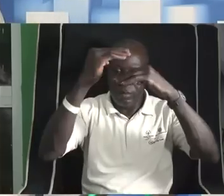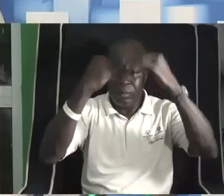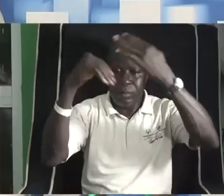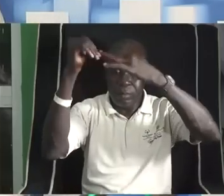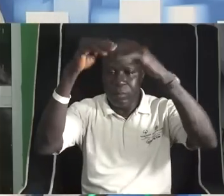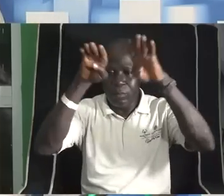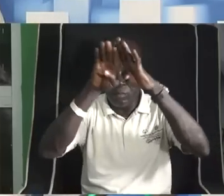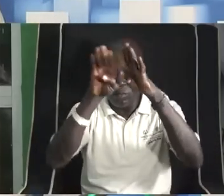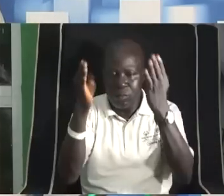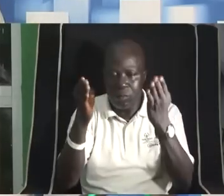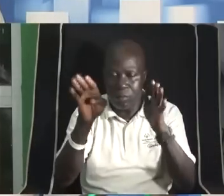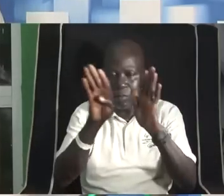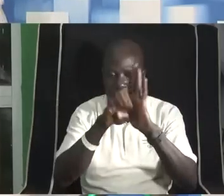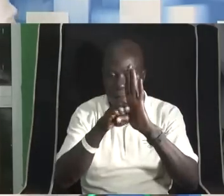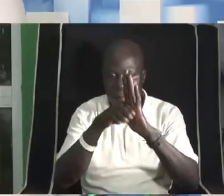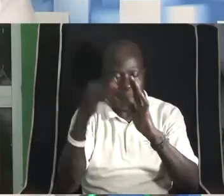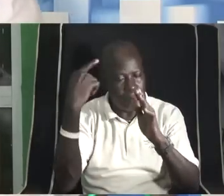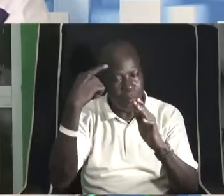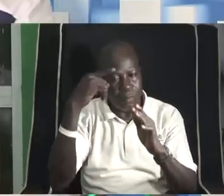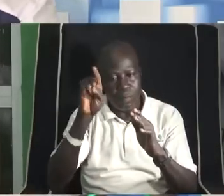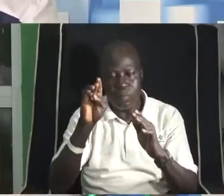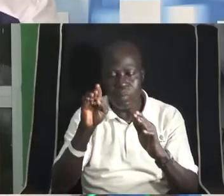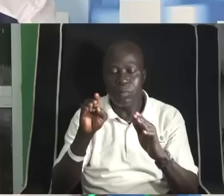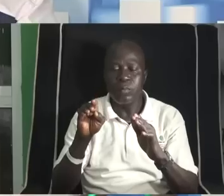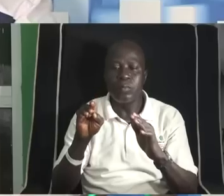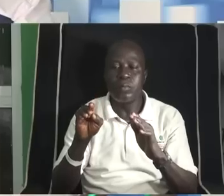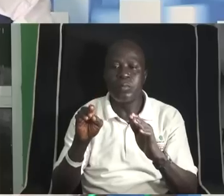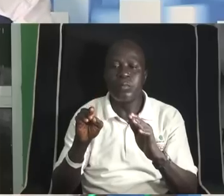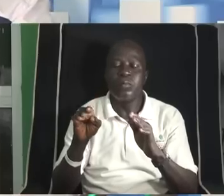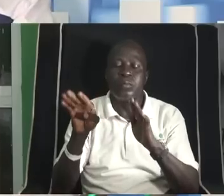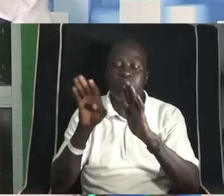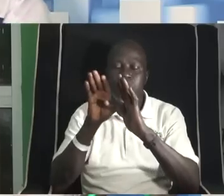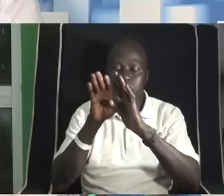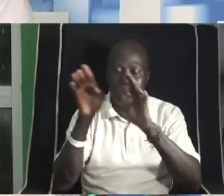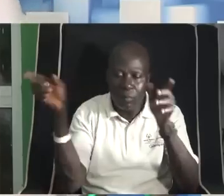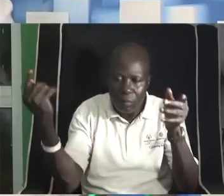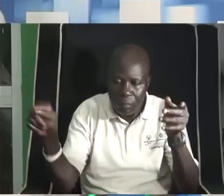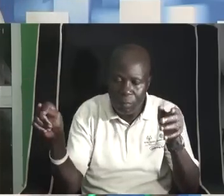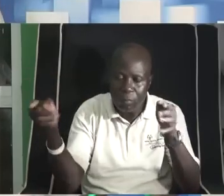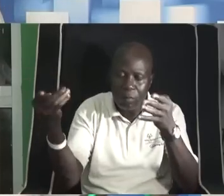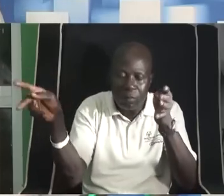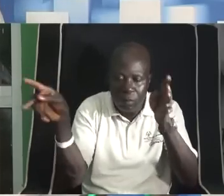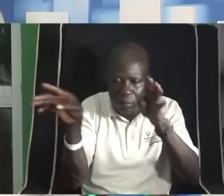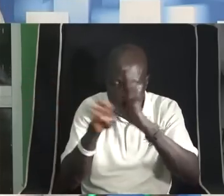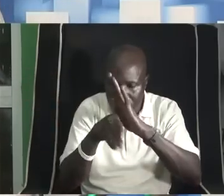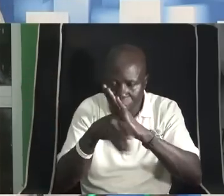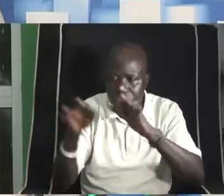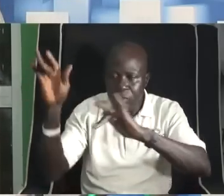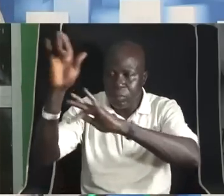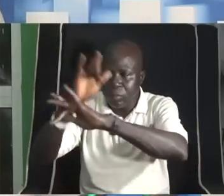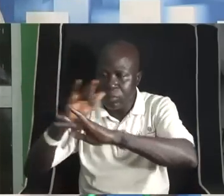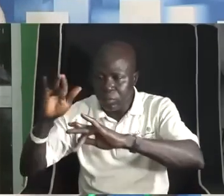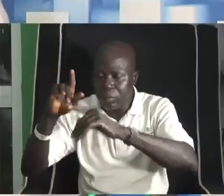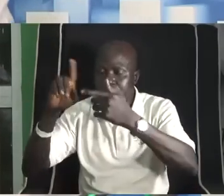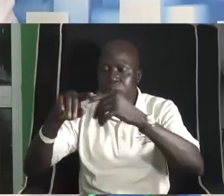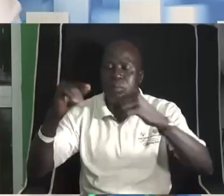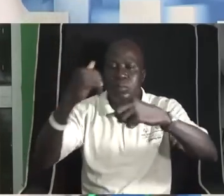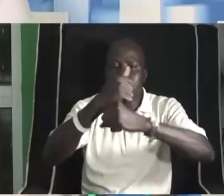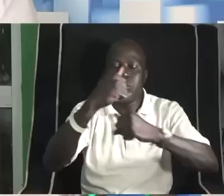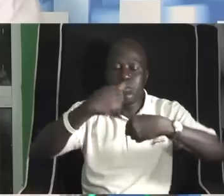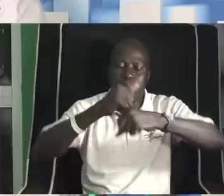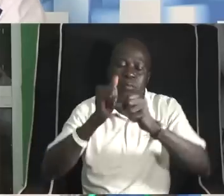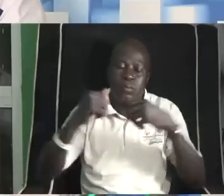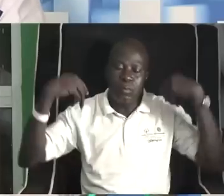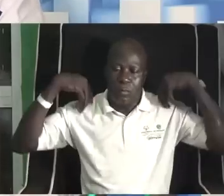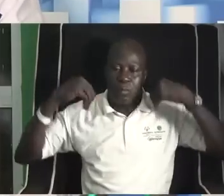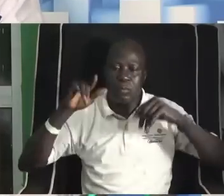open door of mercy for. Lẹ̀kùn àánú tó máa gbọ́ fò bídì. The door of mercy that will make you to mount up like eagle.